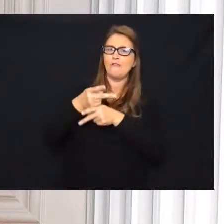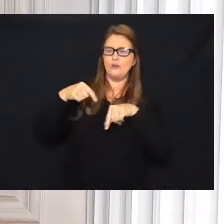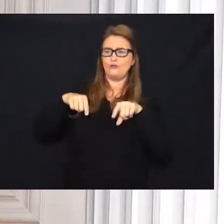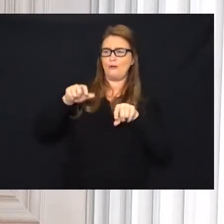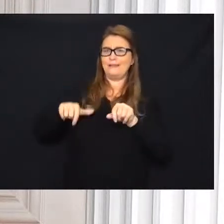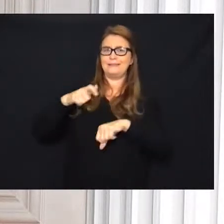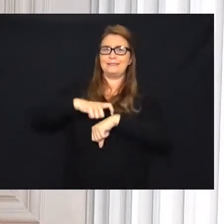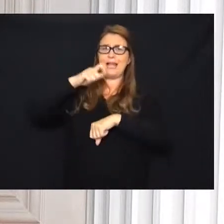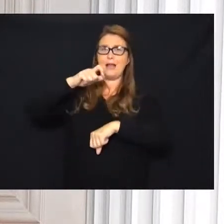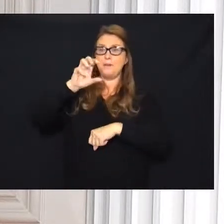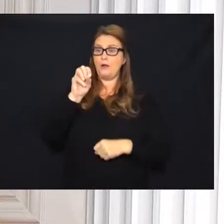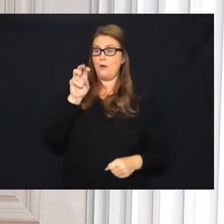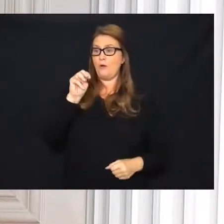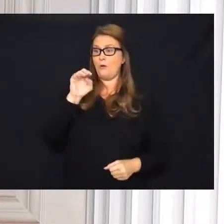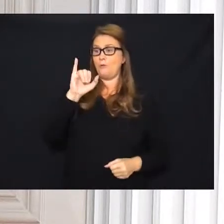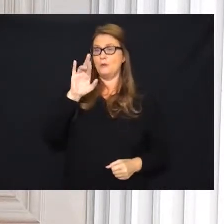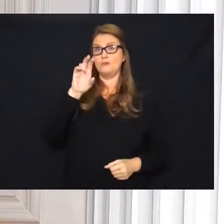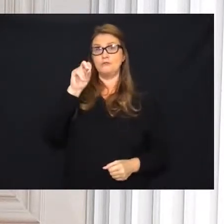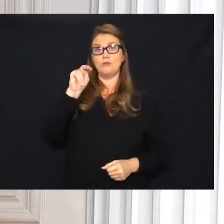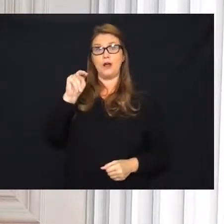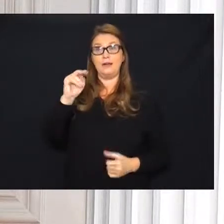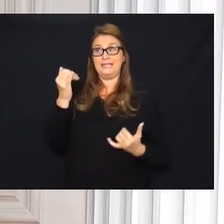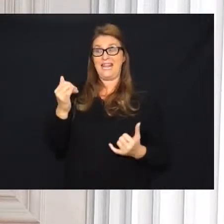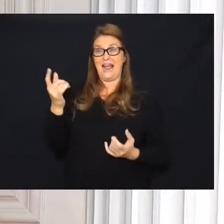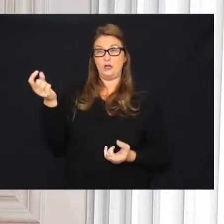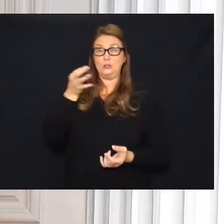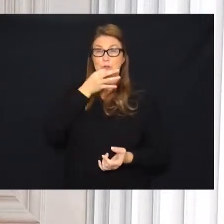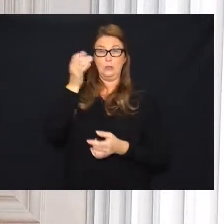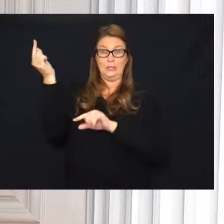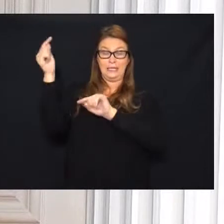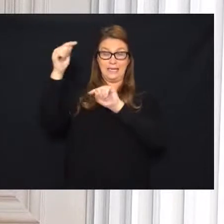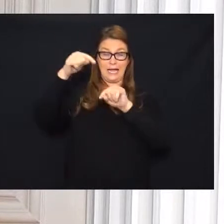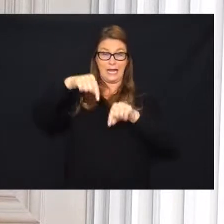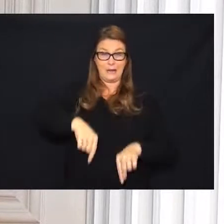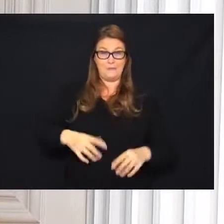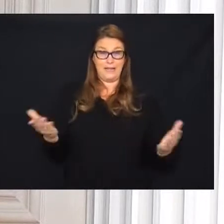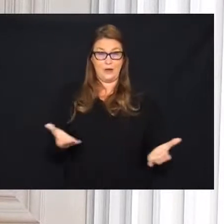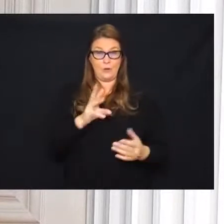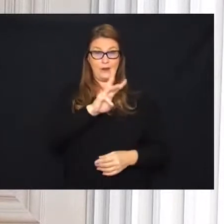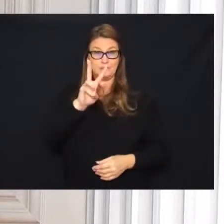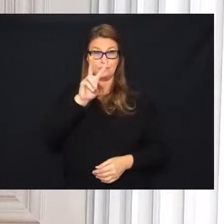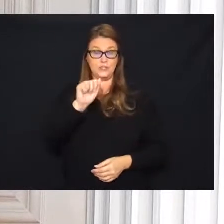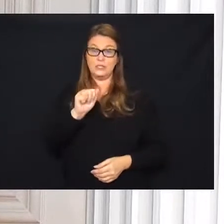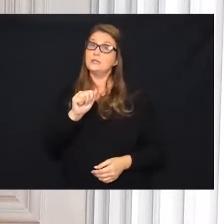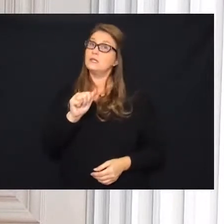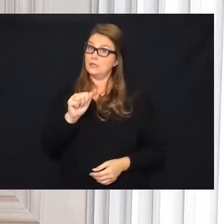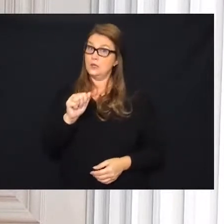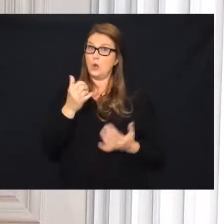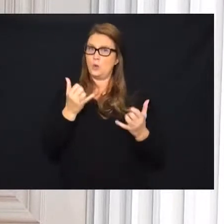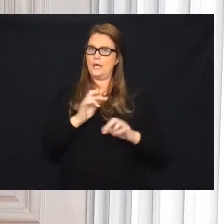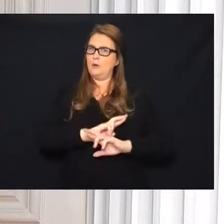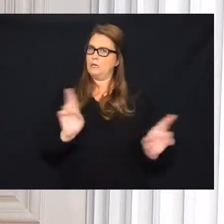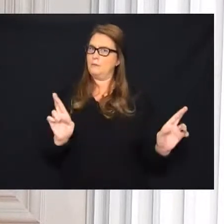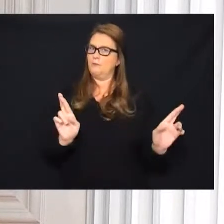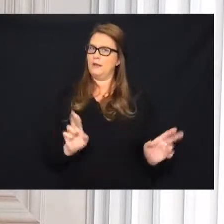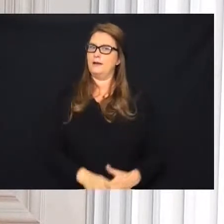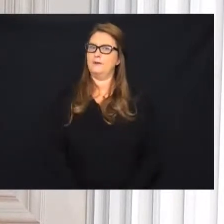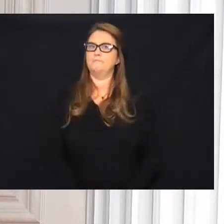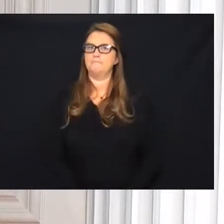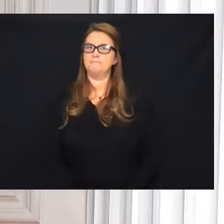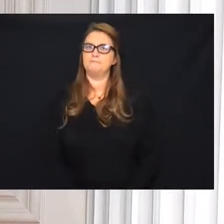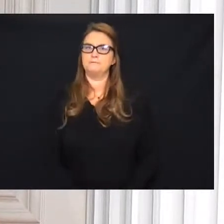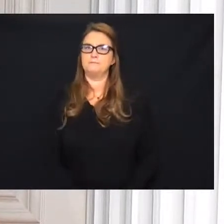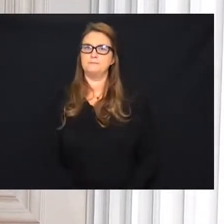as Omicron comes to West Virginia and hopefully goes away from West Virginia. But this is a critical time for us.